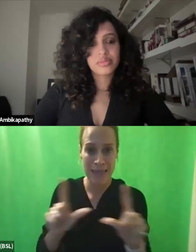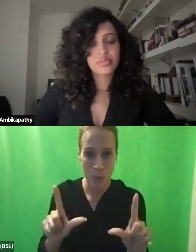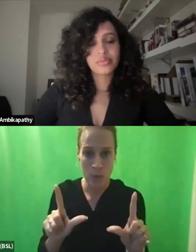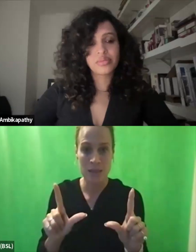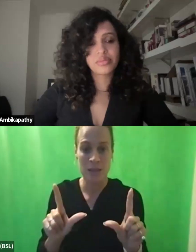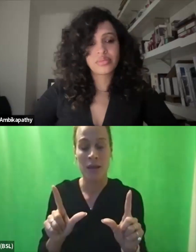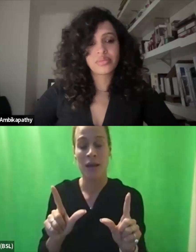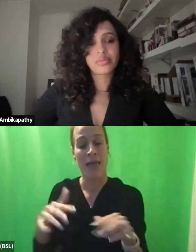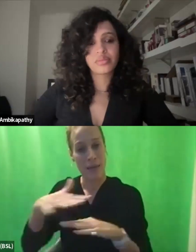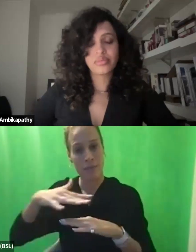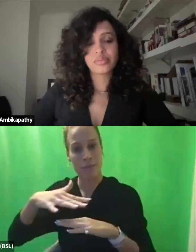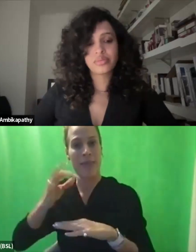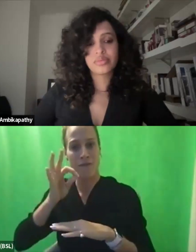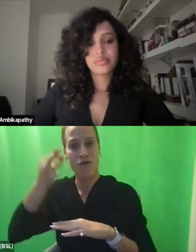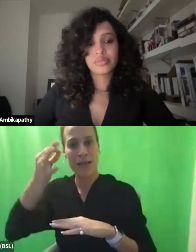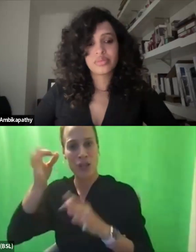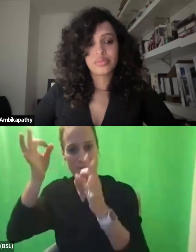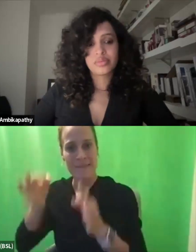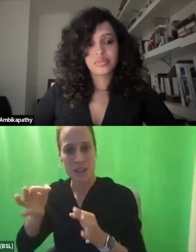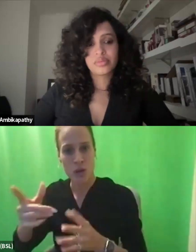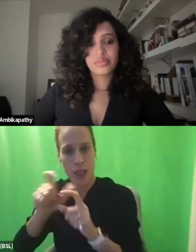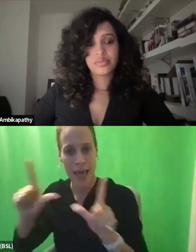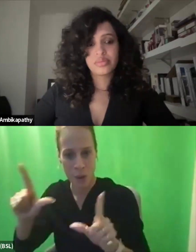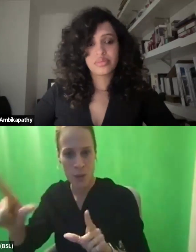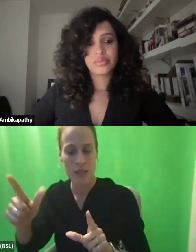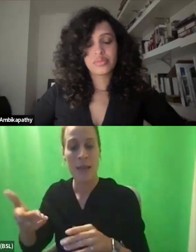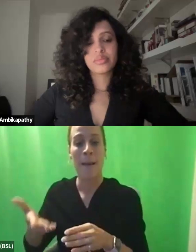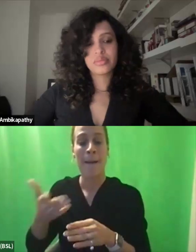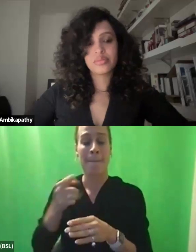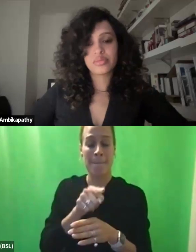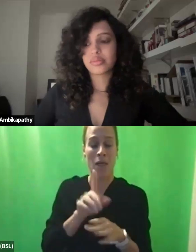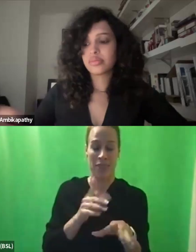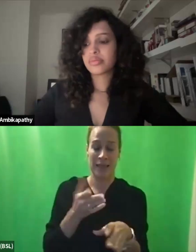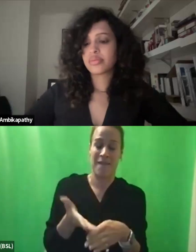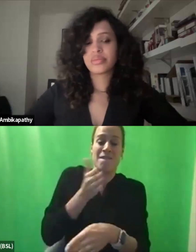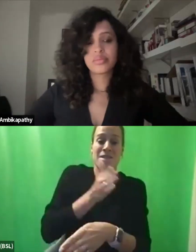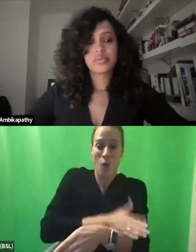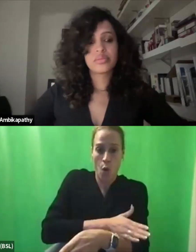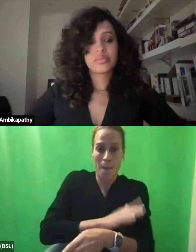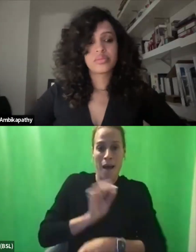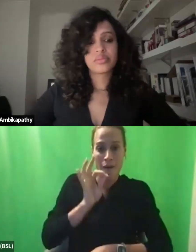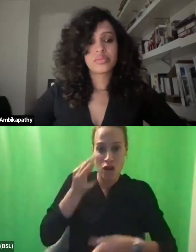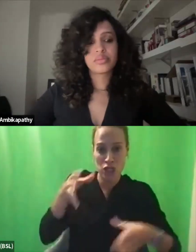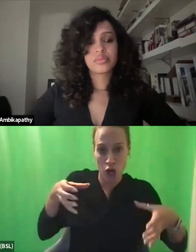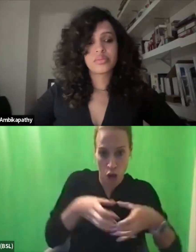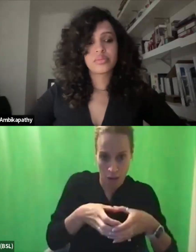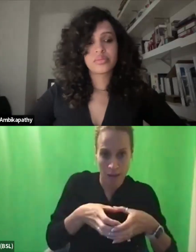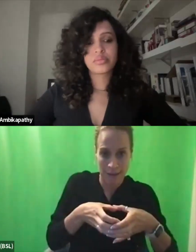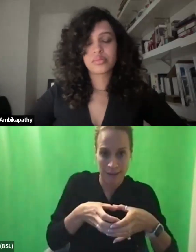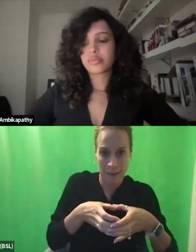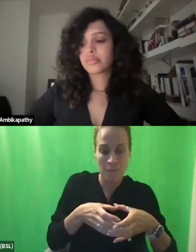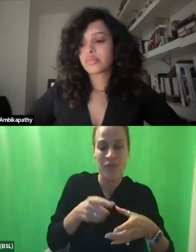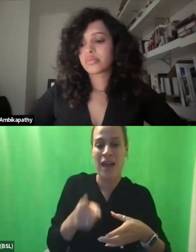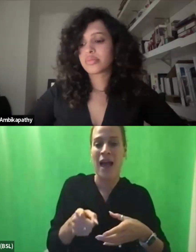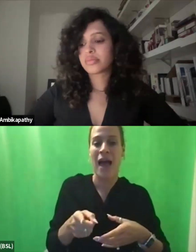French, of course, which is the official language, the Côte d'Ivoire being a former French colony. And of course, the